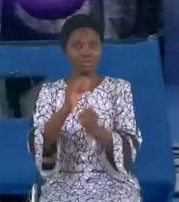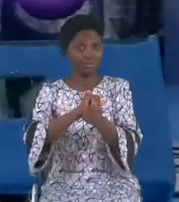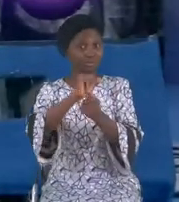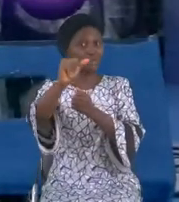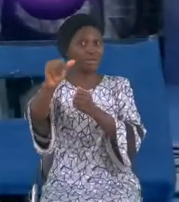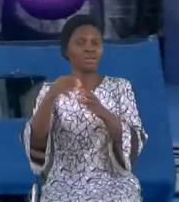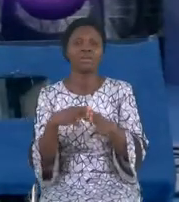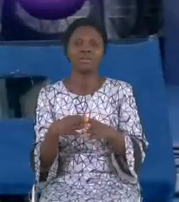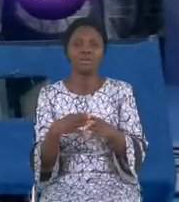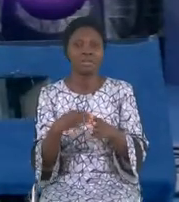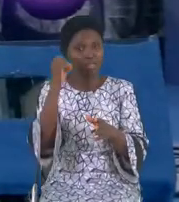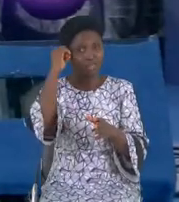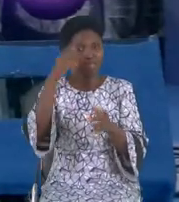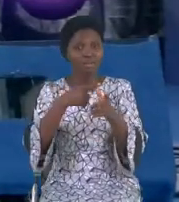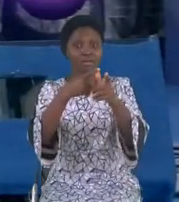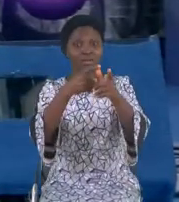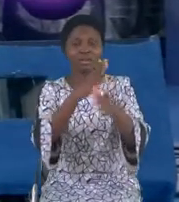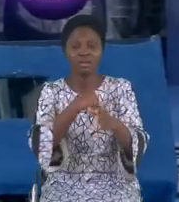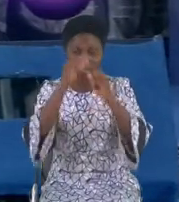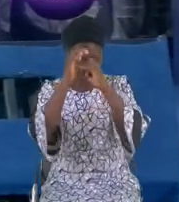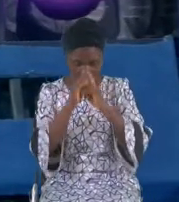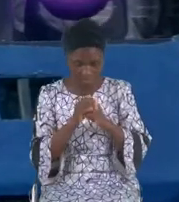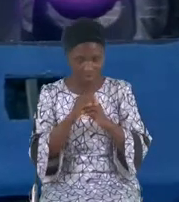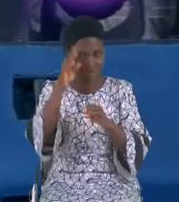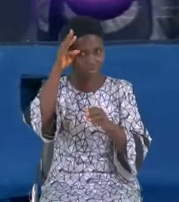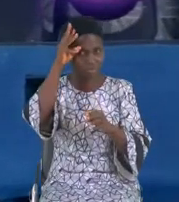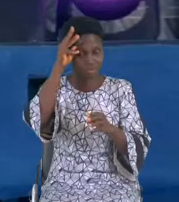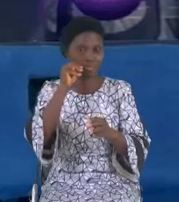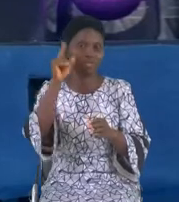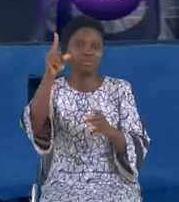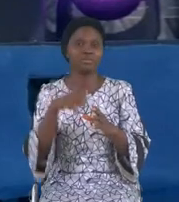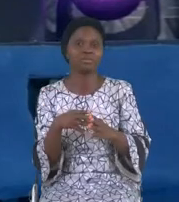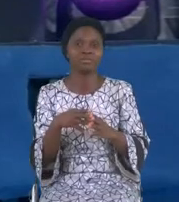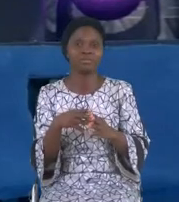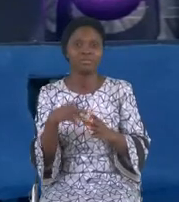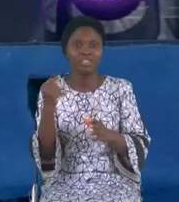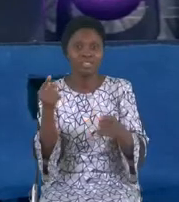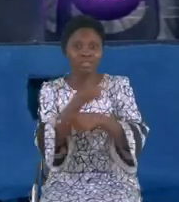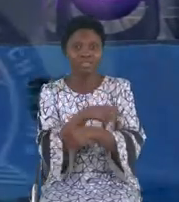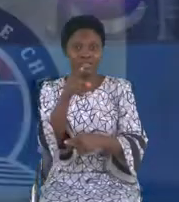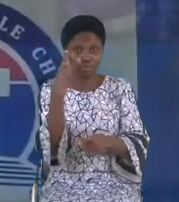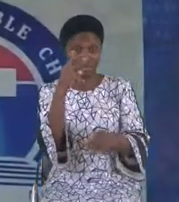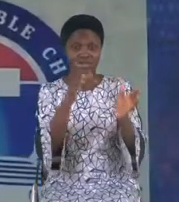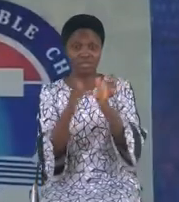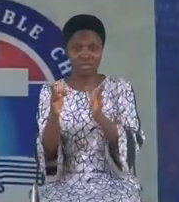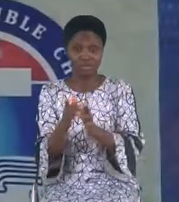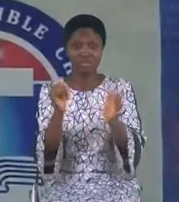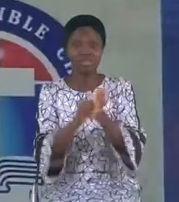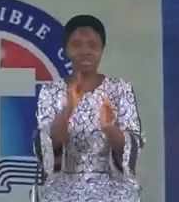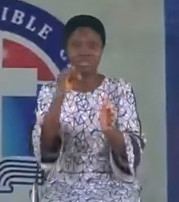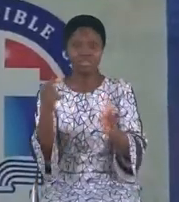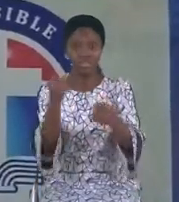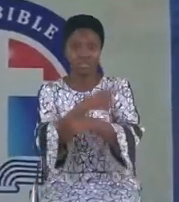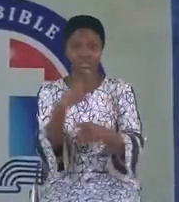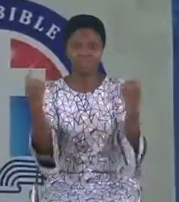iran and worshiped him the day you see jesus that's the day they change your calm and tonight